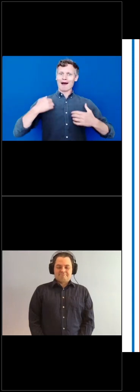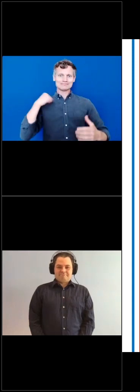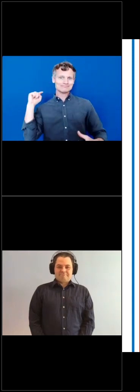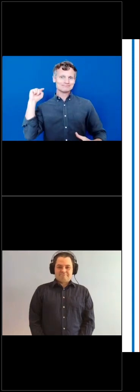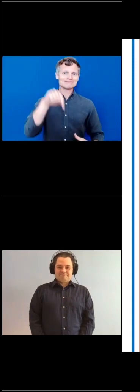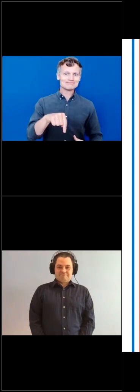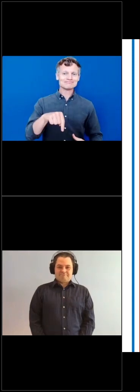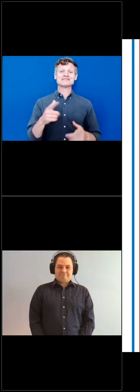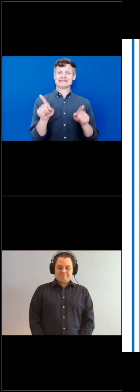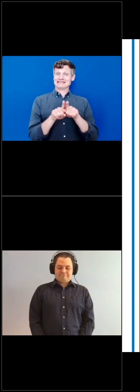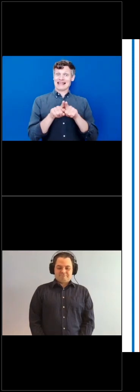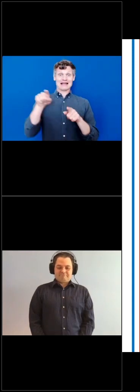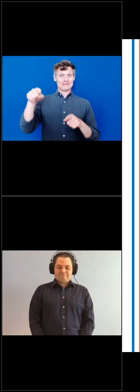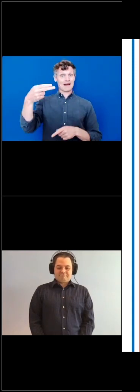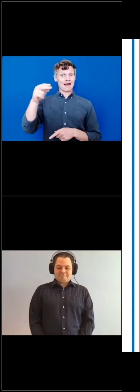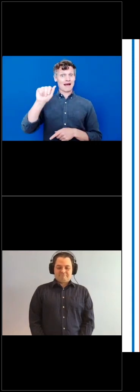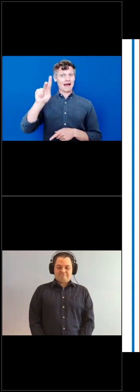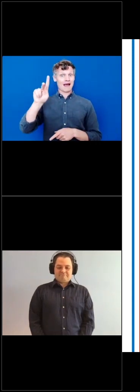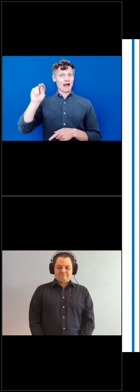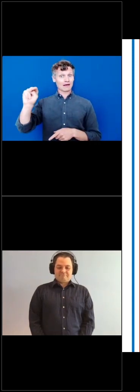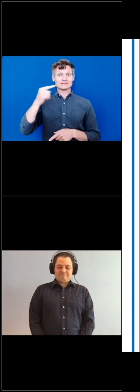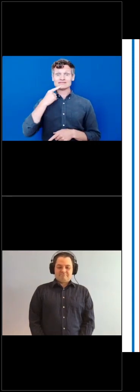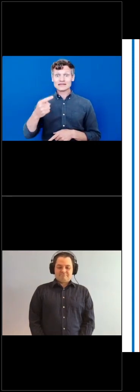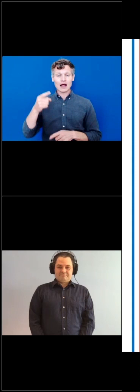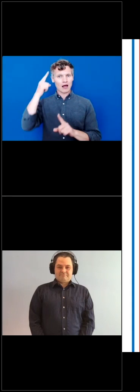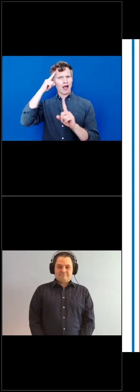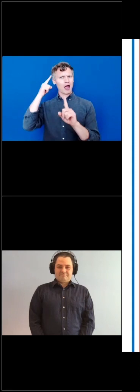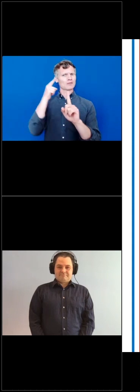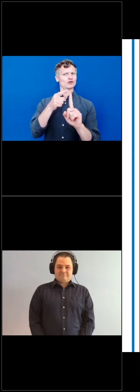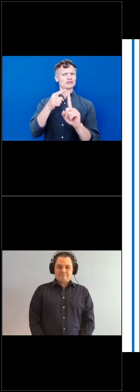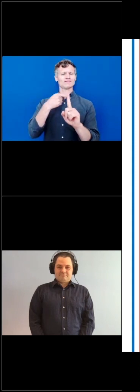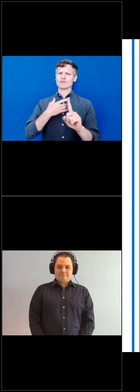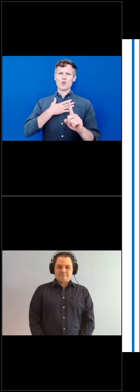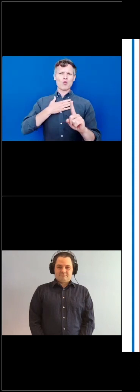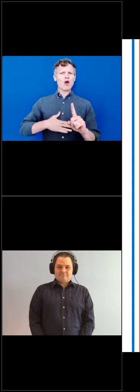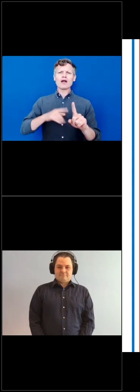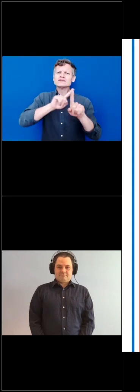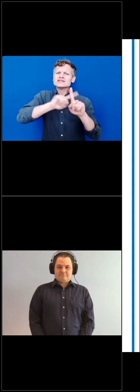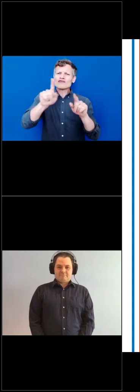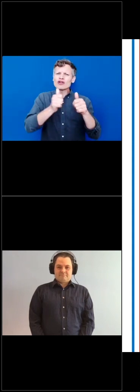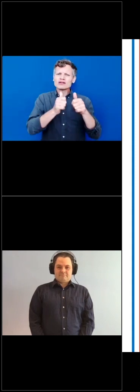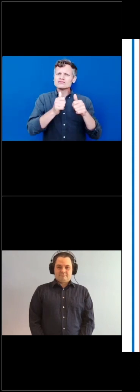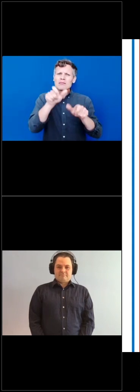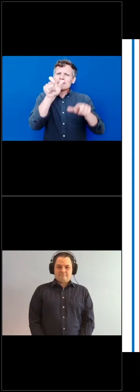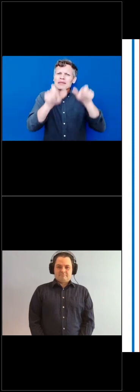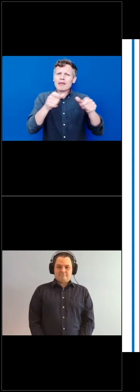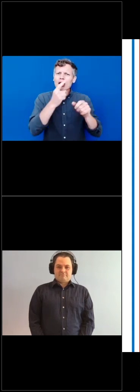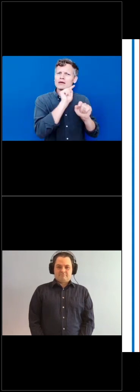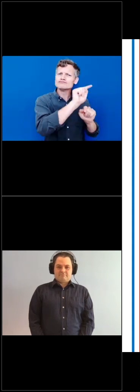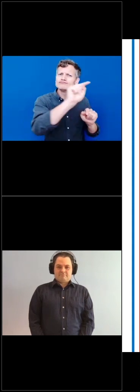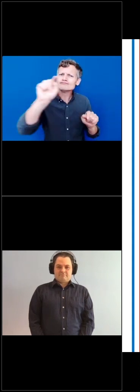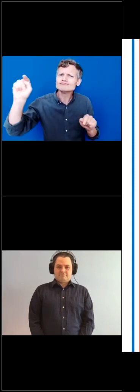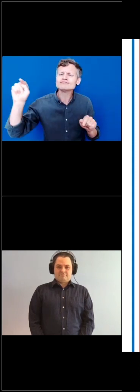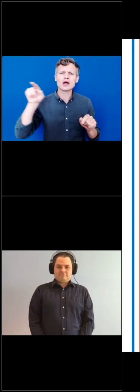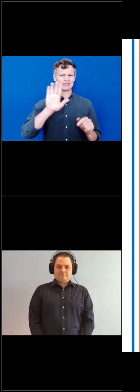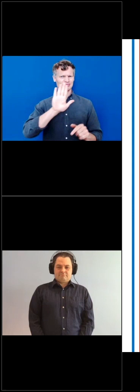the objective of today is really to give the floor to different speakers to focus on what humanitarian action actors